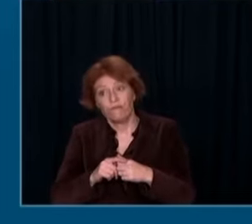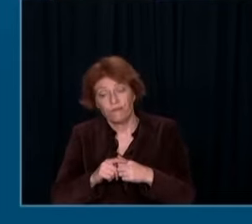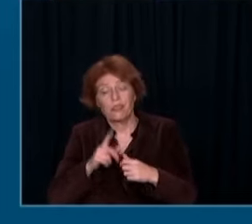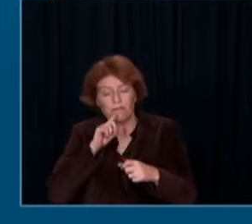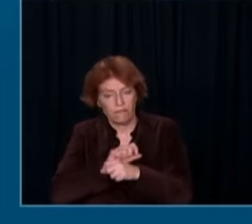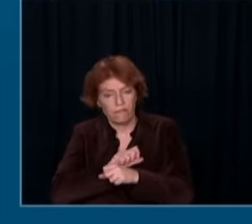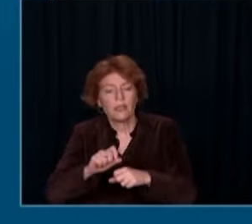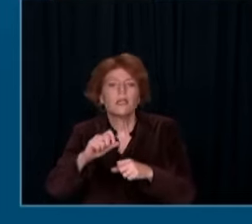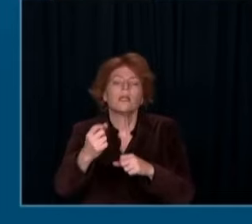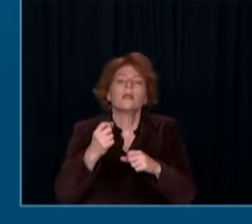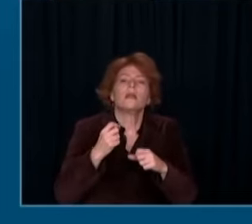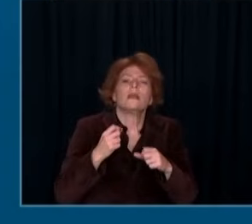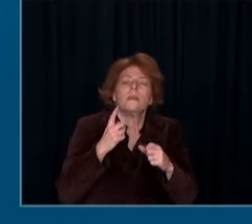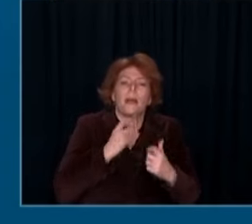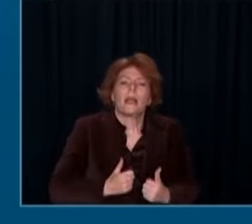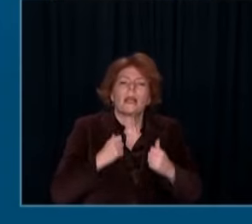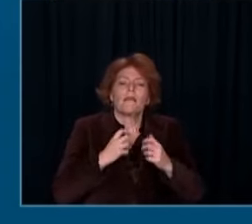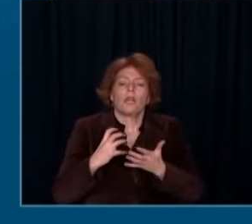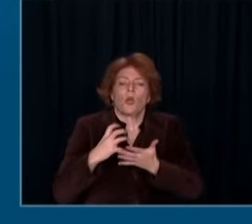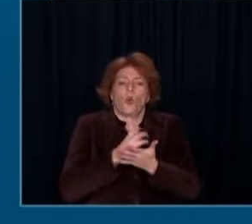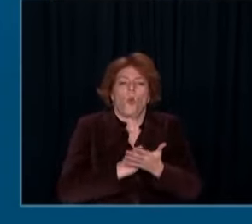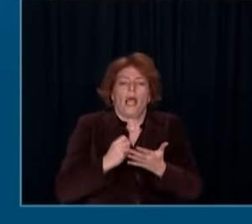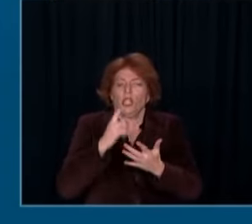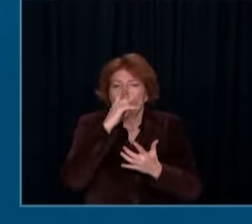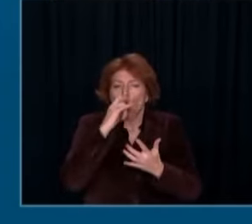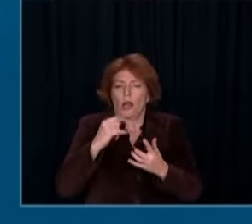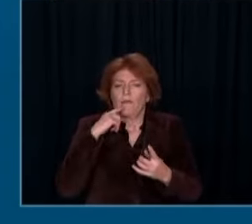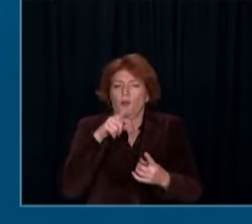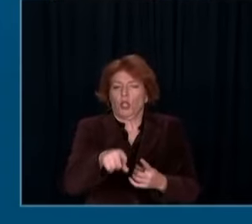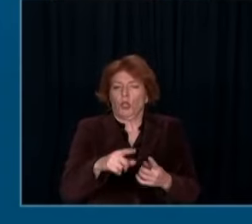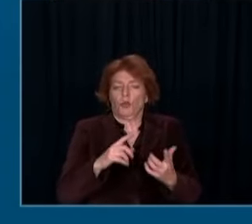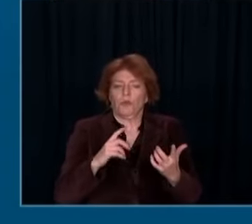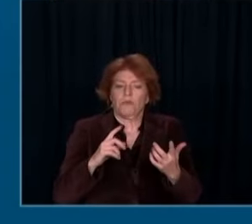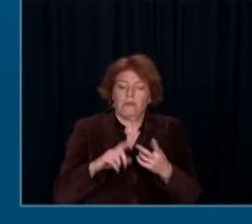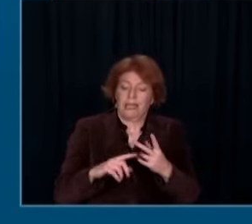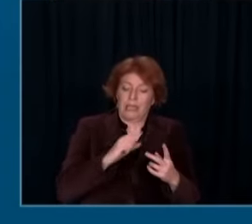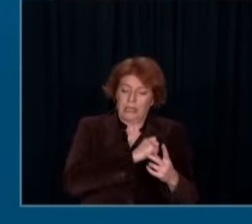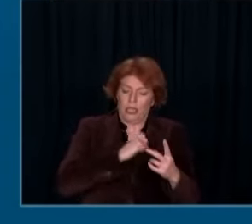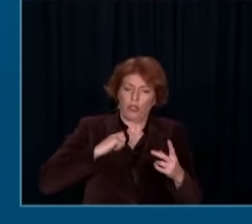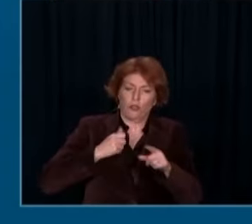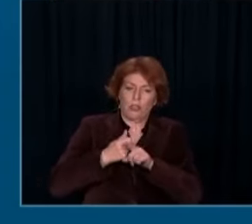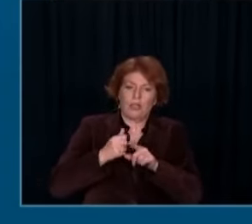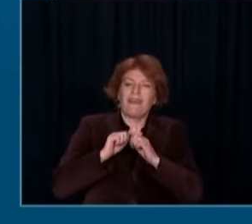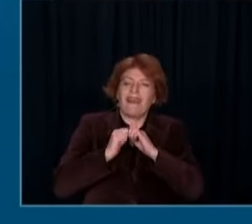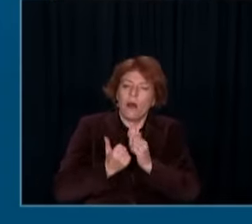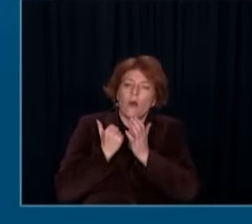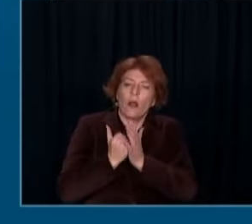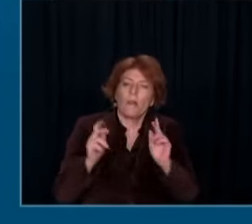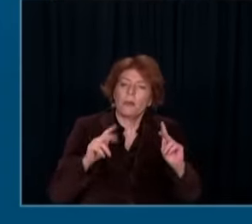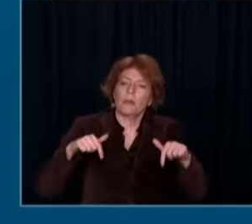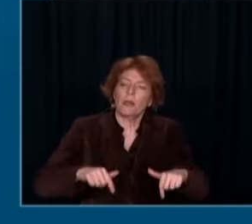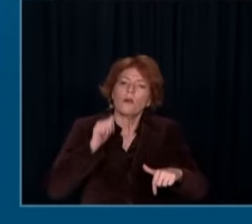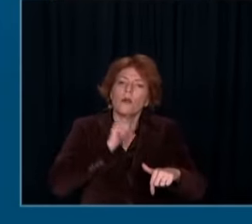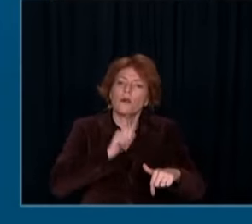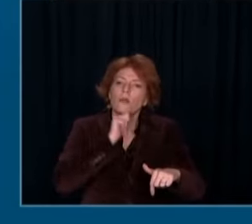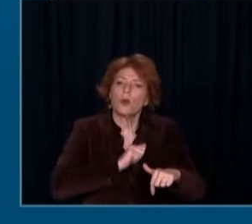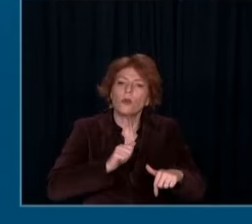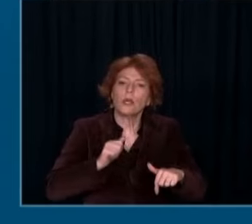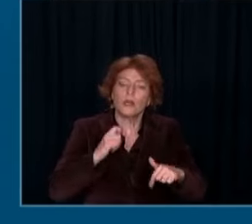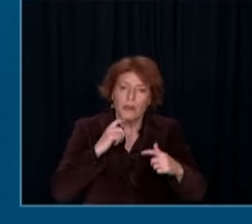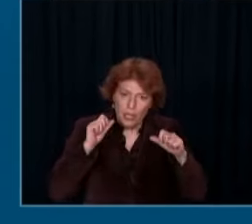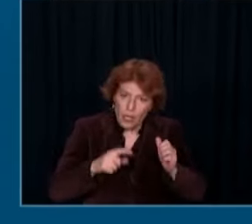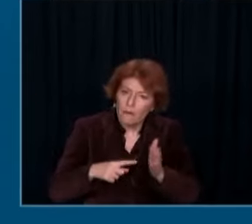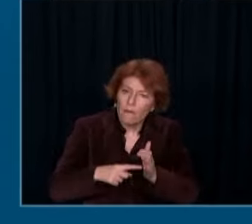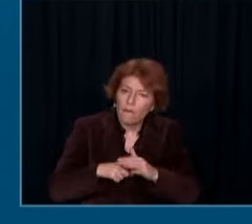They're not sure what to do. But what does a living wage look like to you, and how, as a senator, would you help people in Arizona get to a point where they could